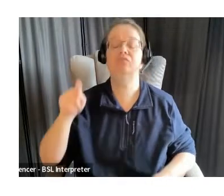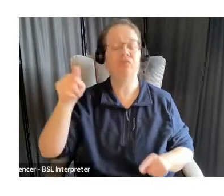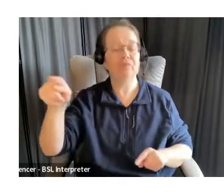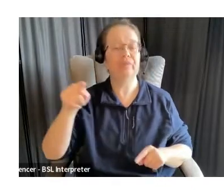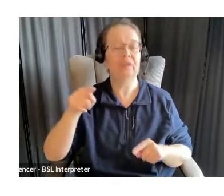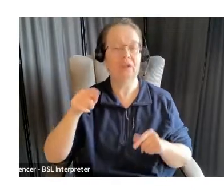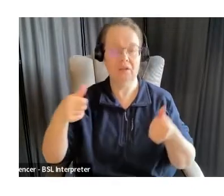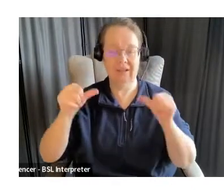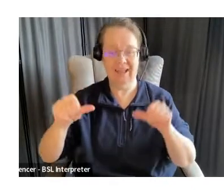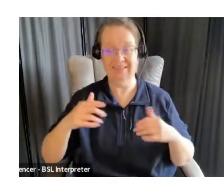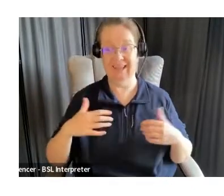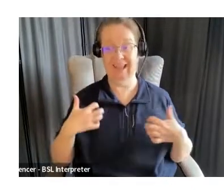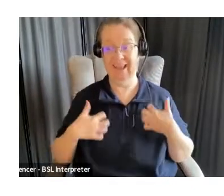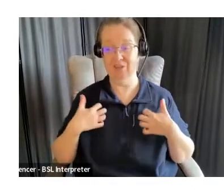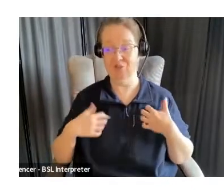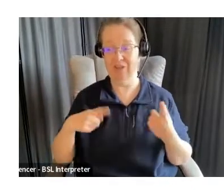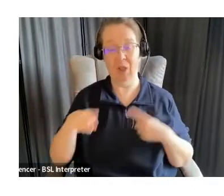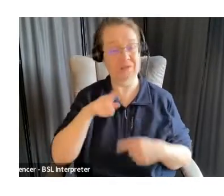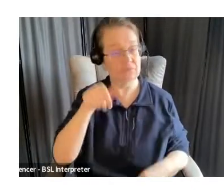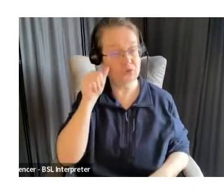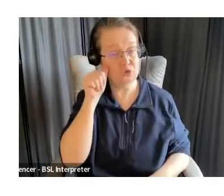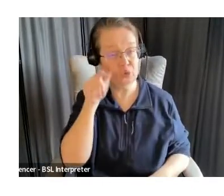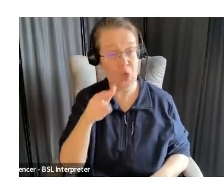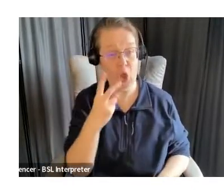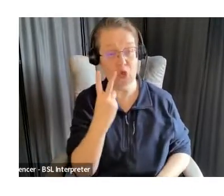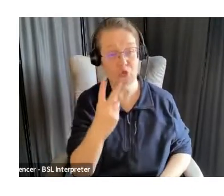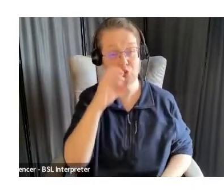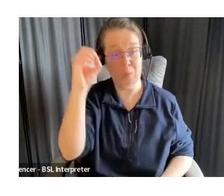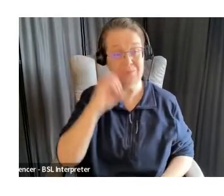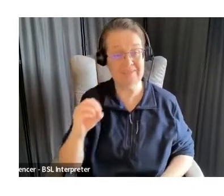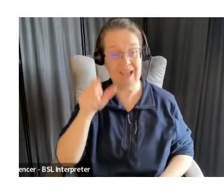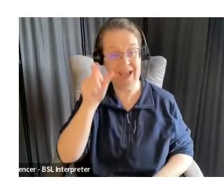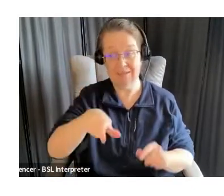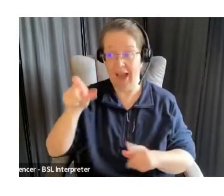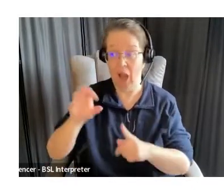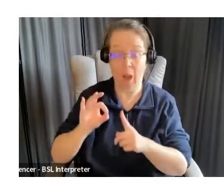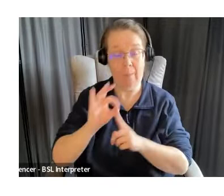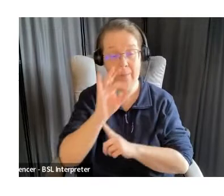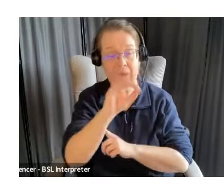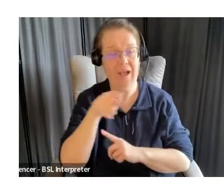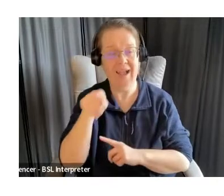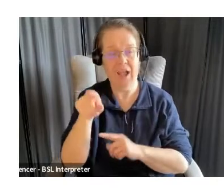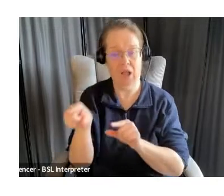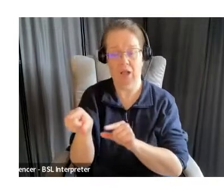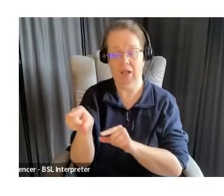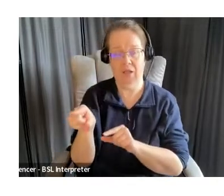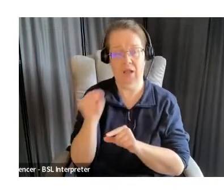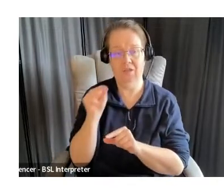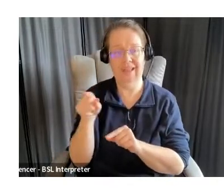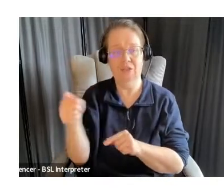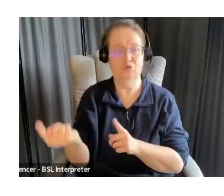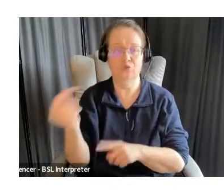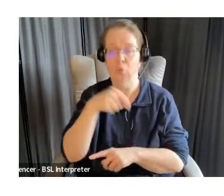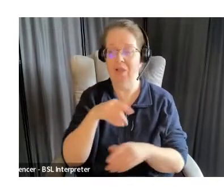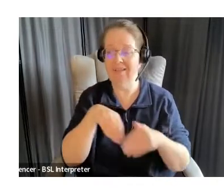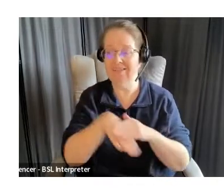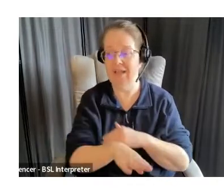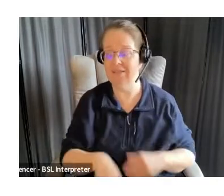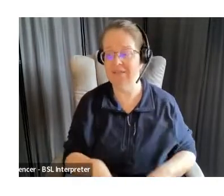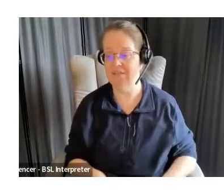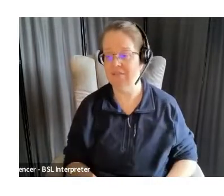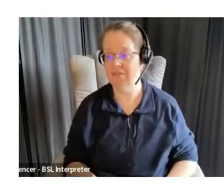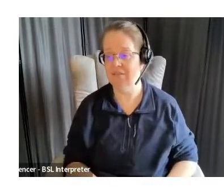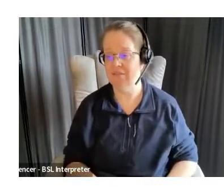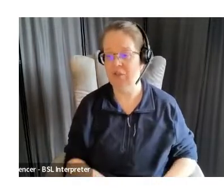a little interesting fact for you. Did you know that 2% of candidates who apply for a job are selected to attend? Okay, so it